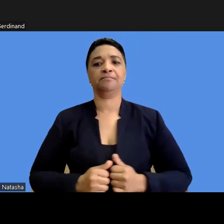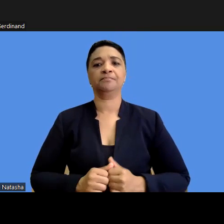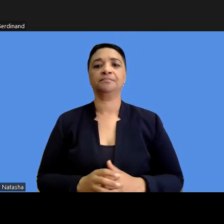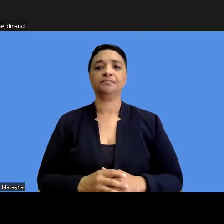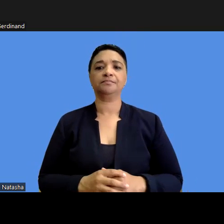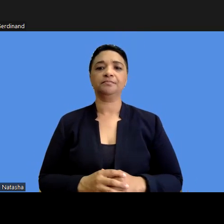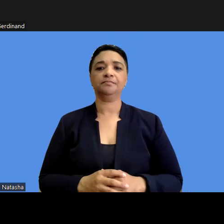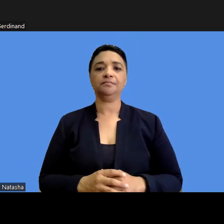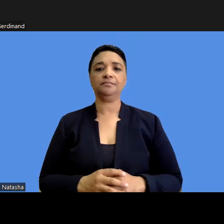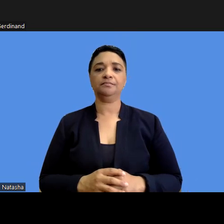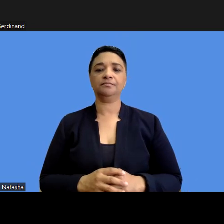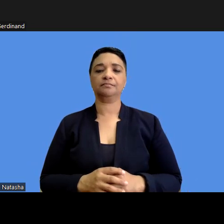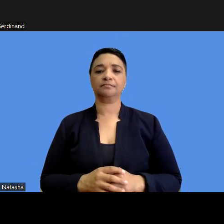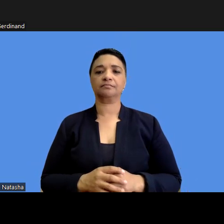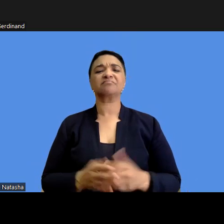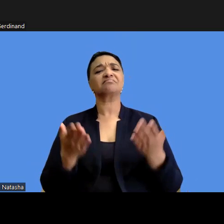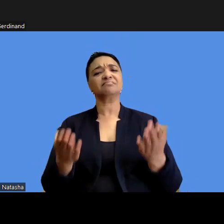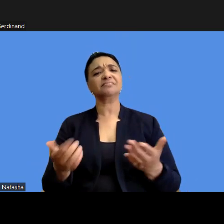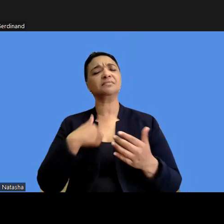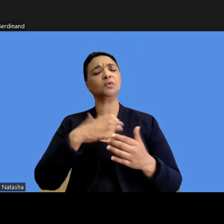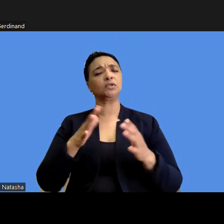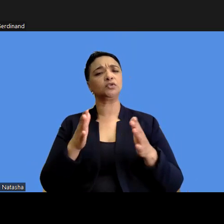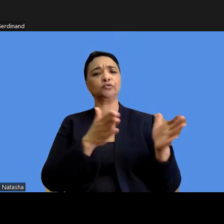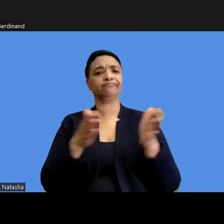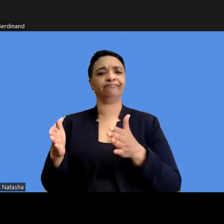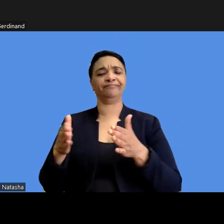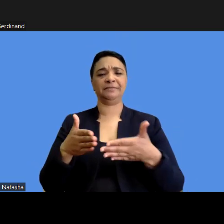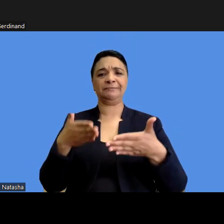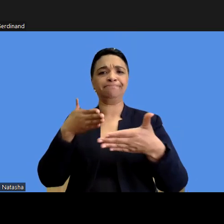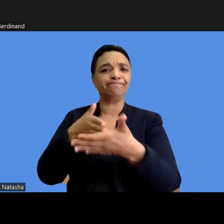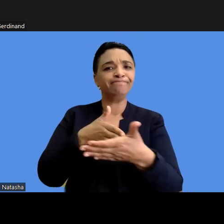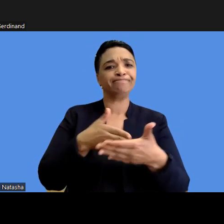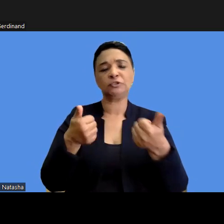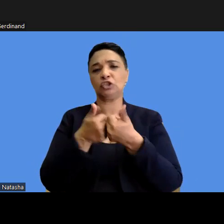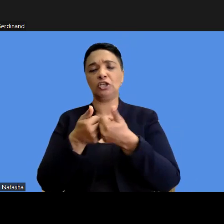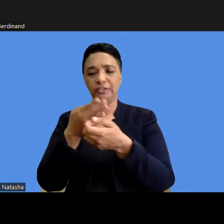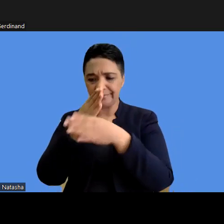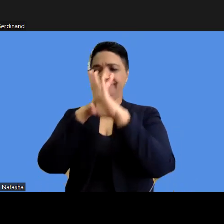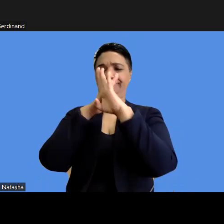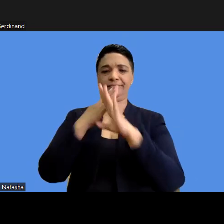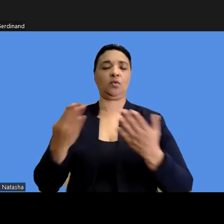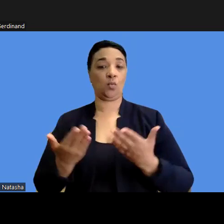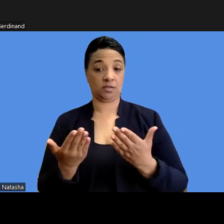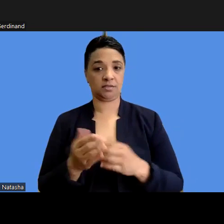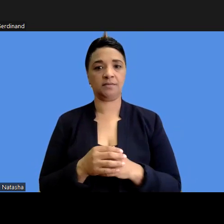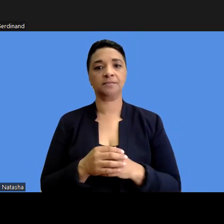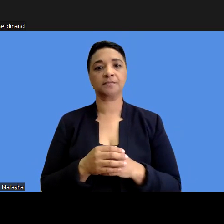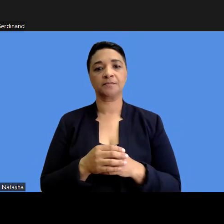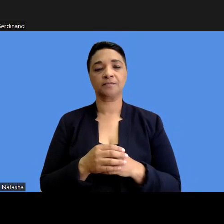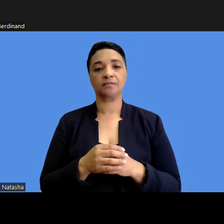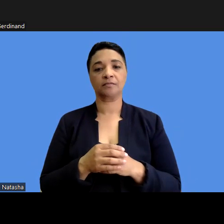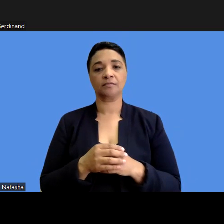The first challenge that we having lack of adequate social